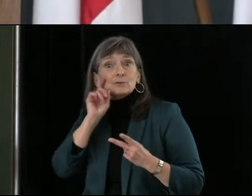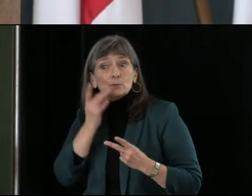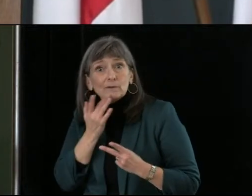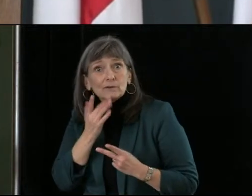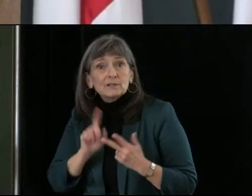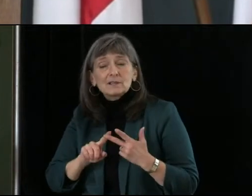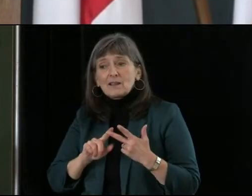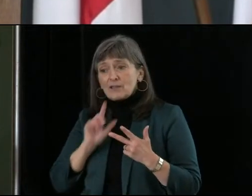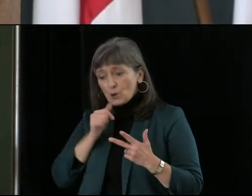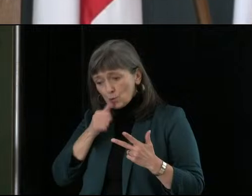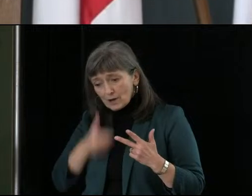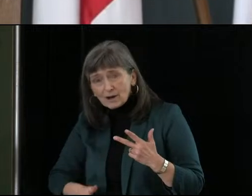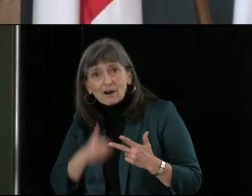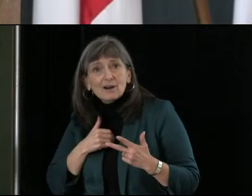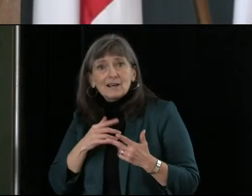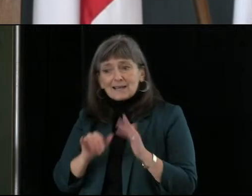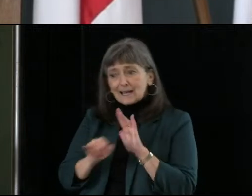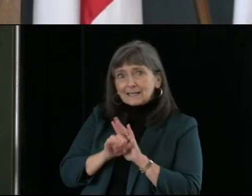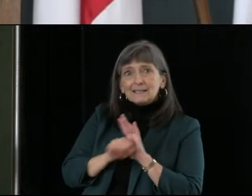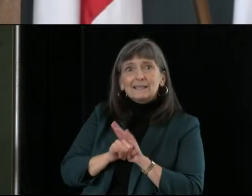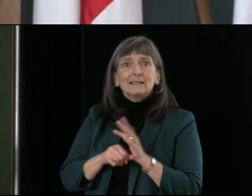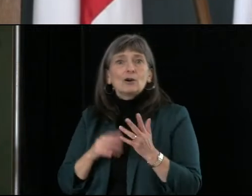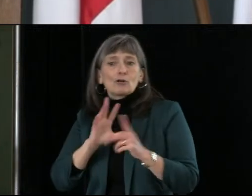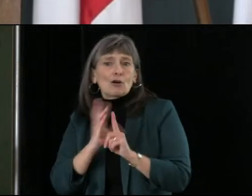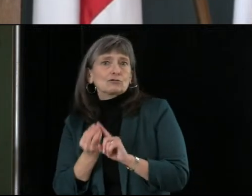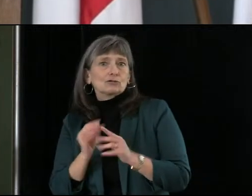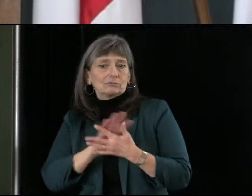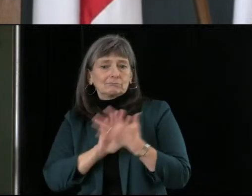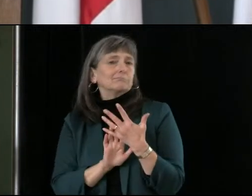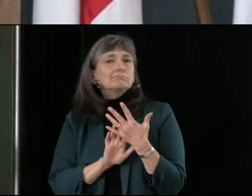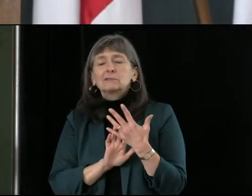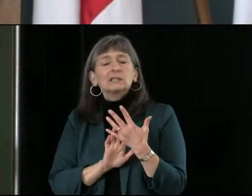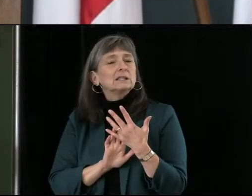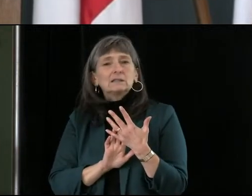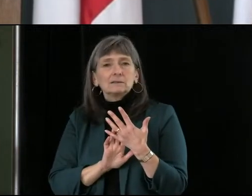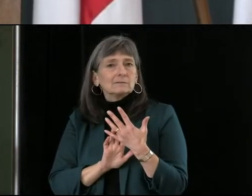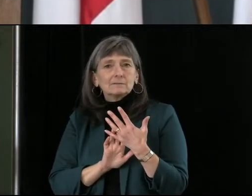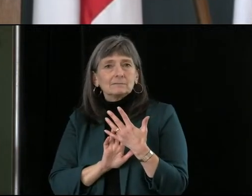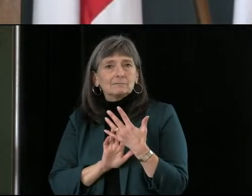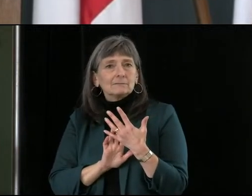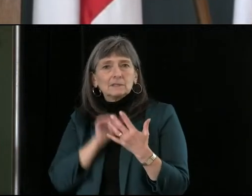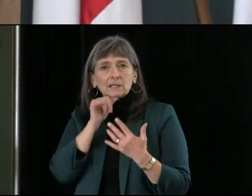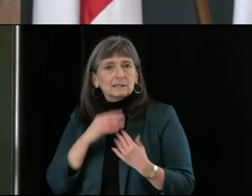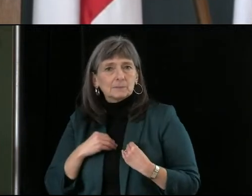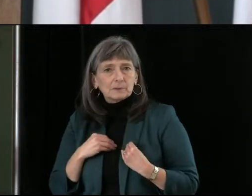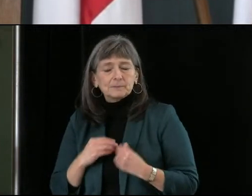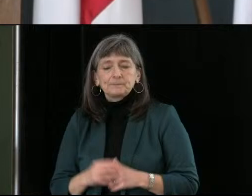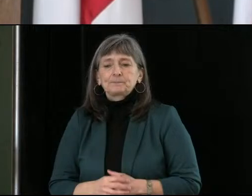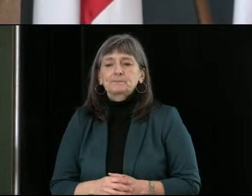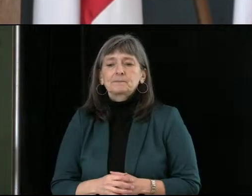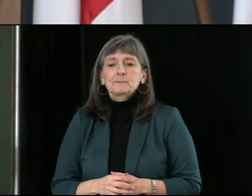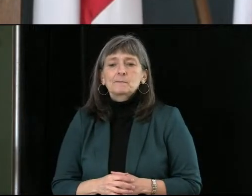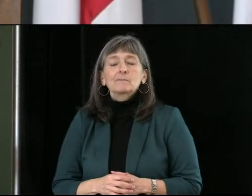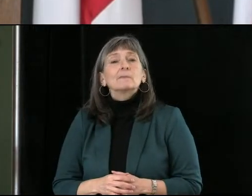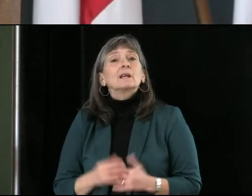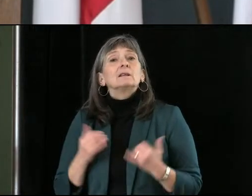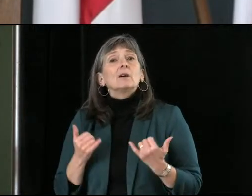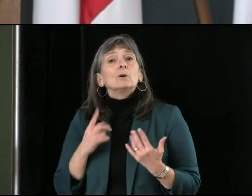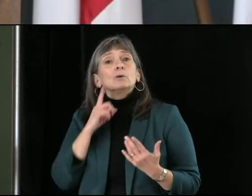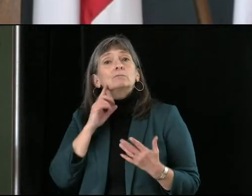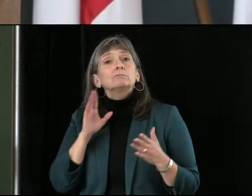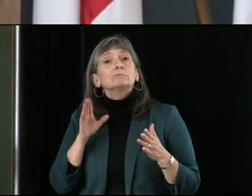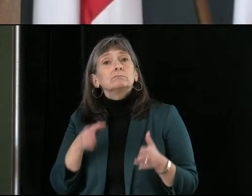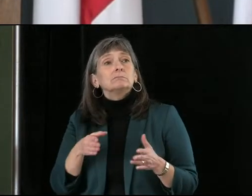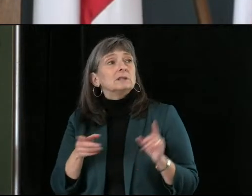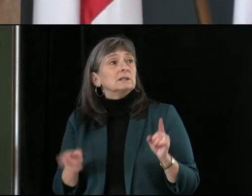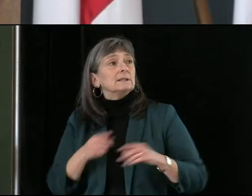orientation, their identity, or their culture. Before I conclude, I would like to draw your attention to the